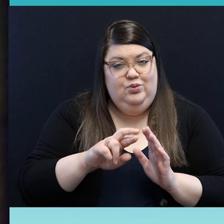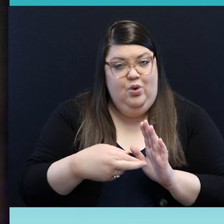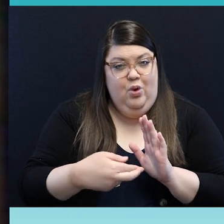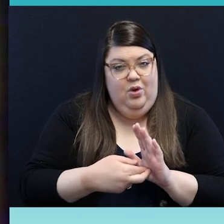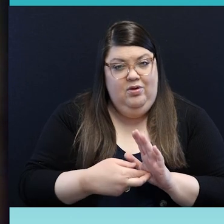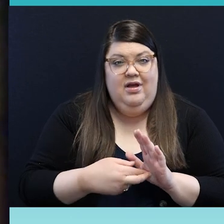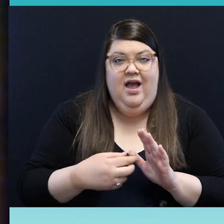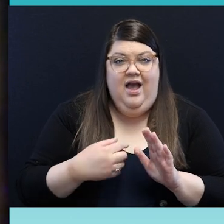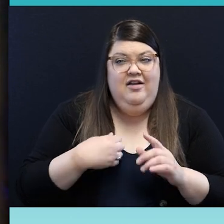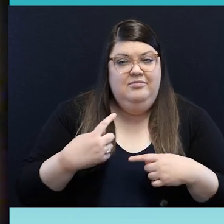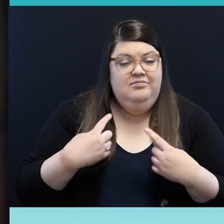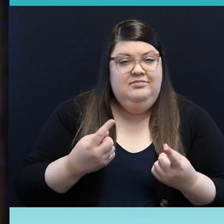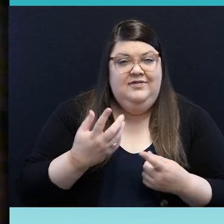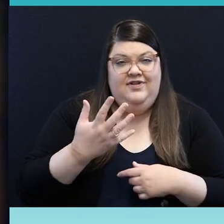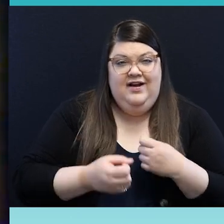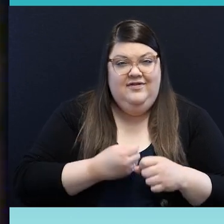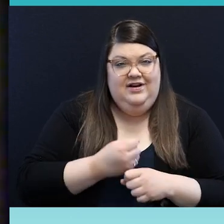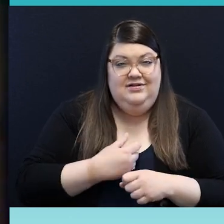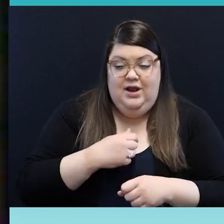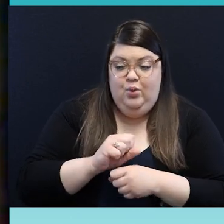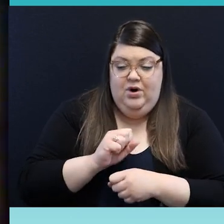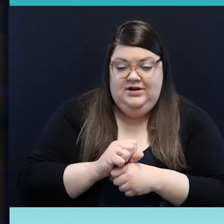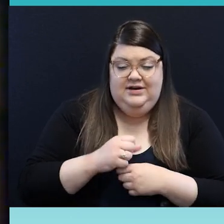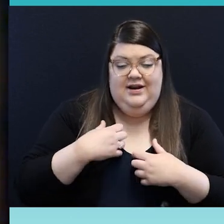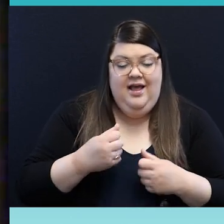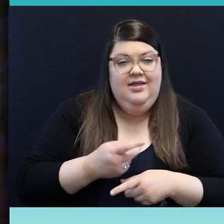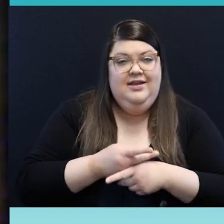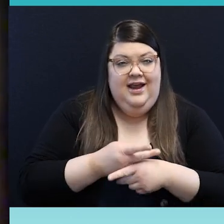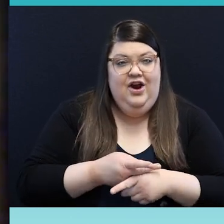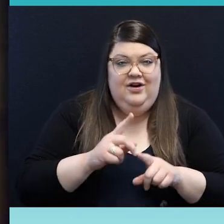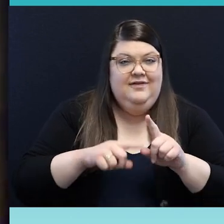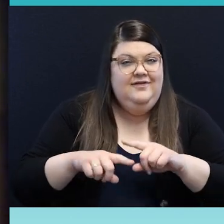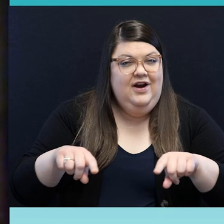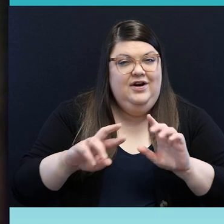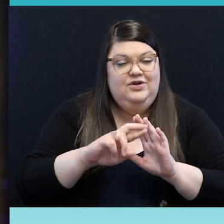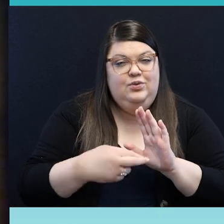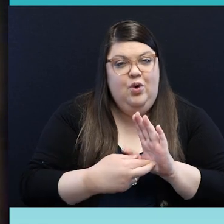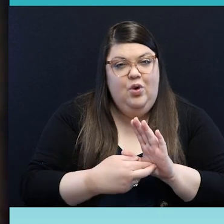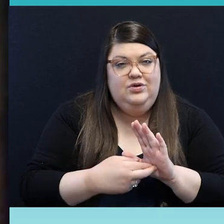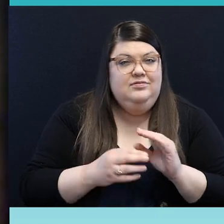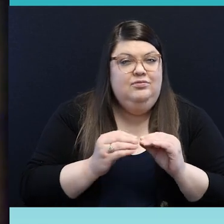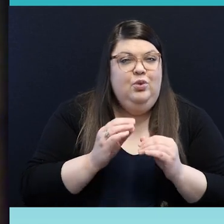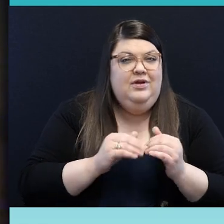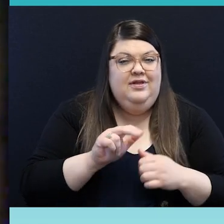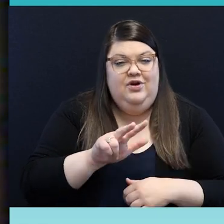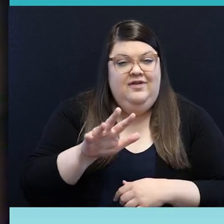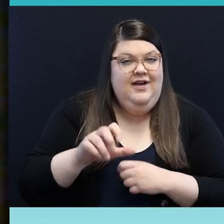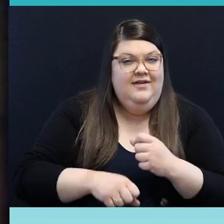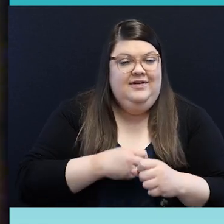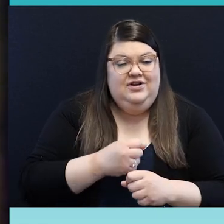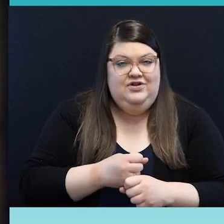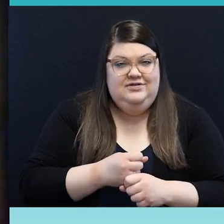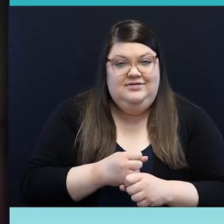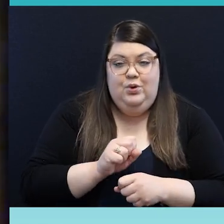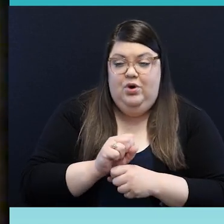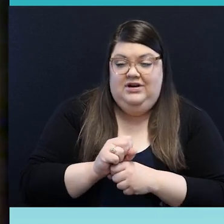been in for 5 years, I worked in healthcare in various roles for over 35 years.